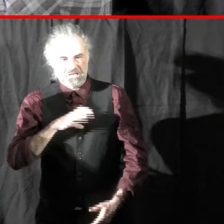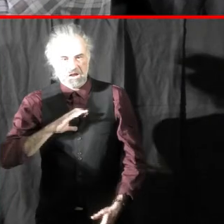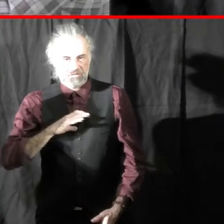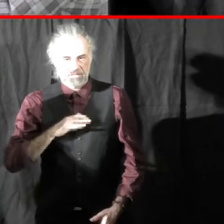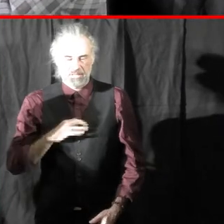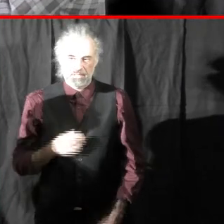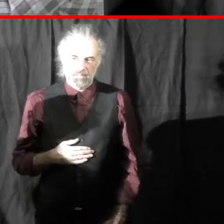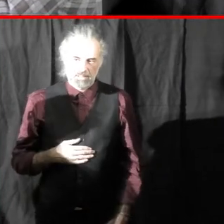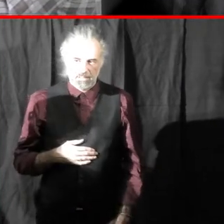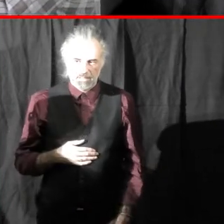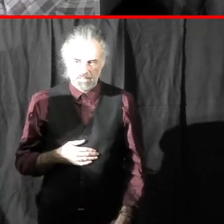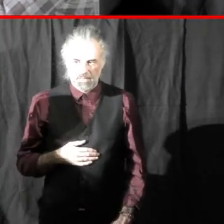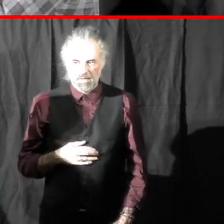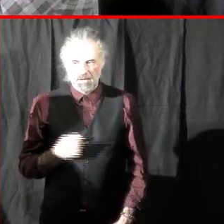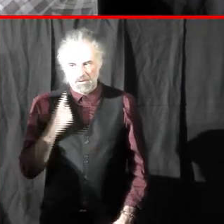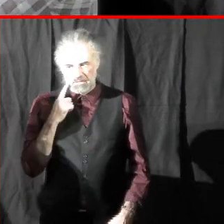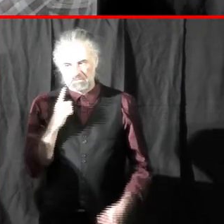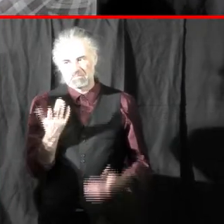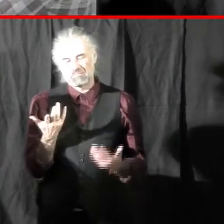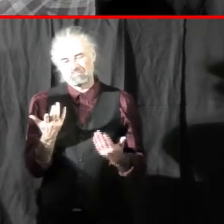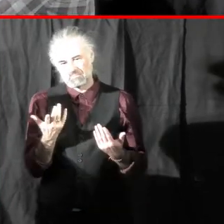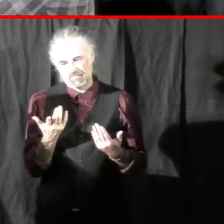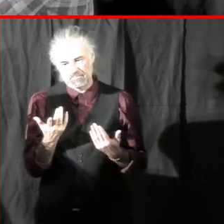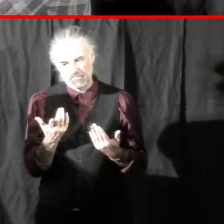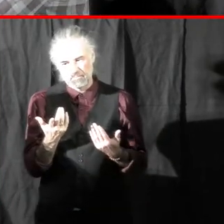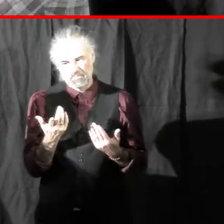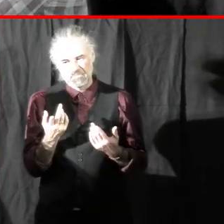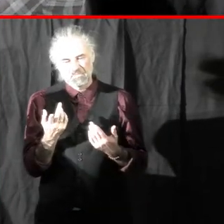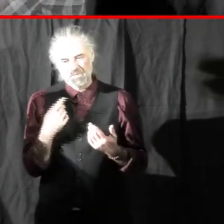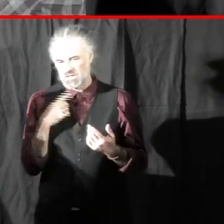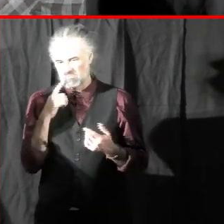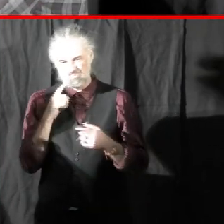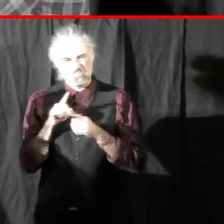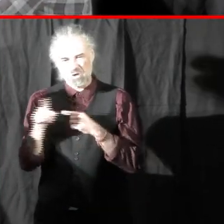be very out of character for, I would say, most people.